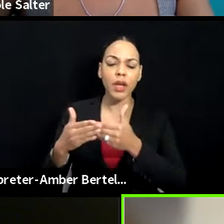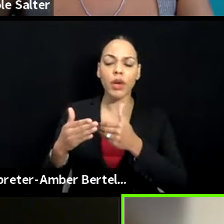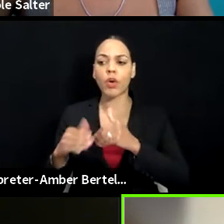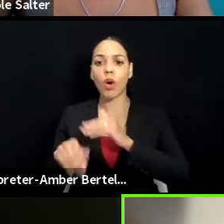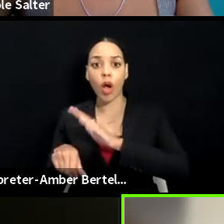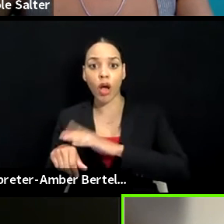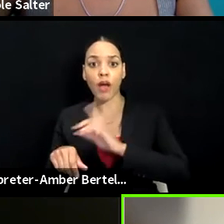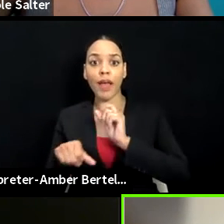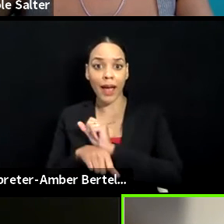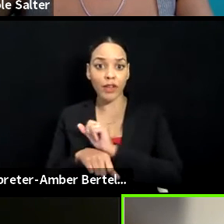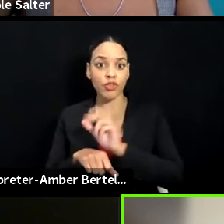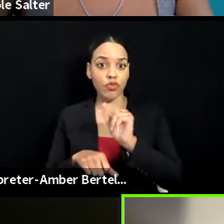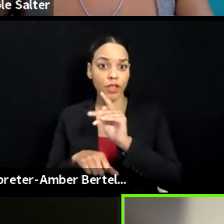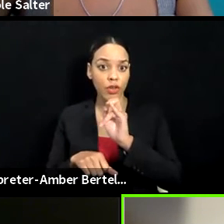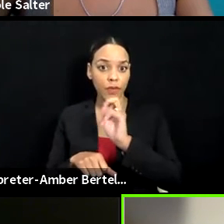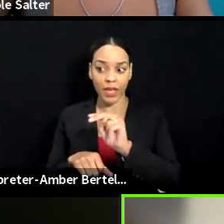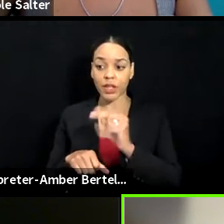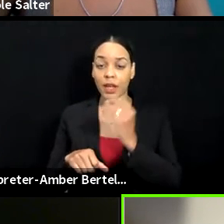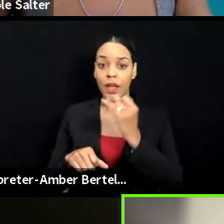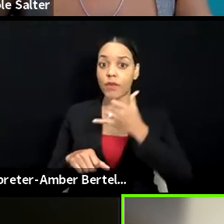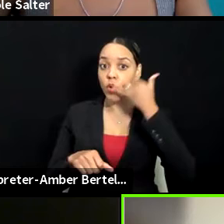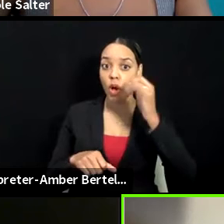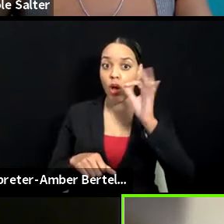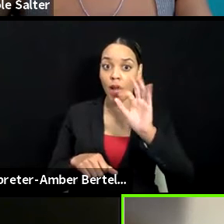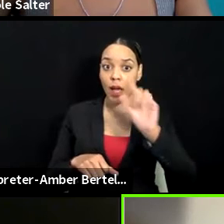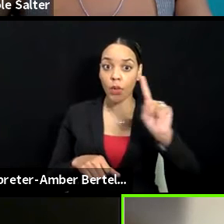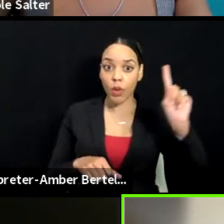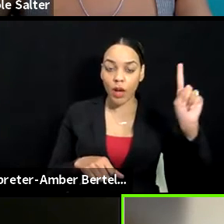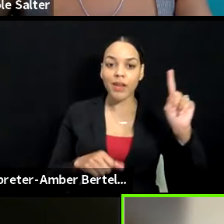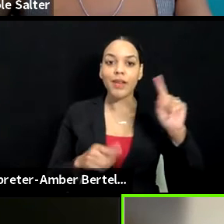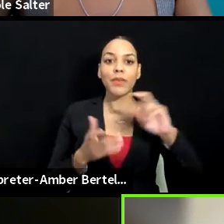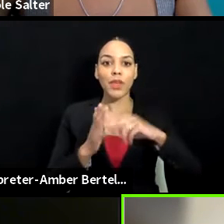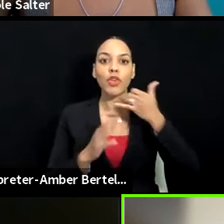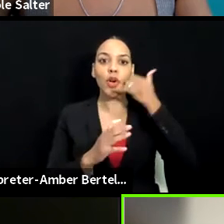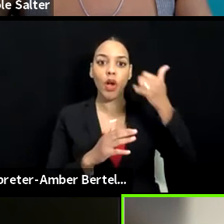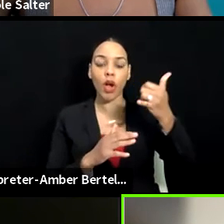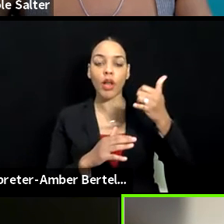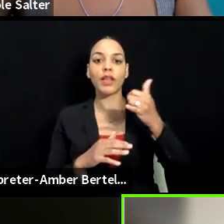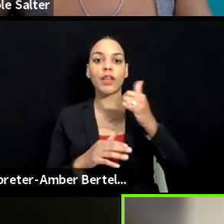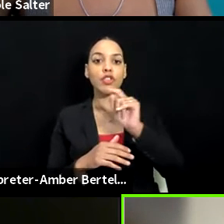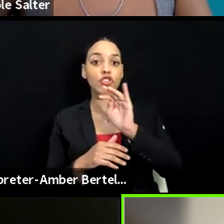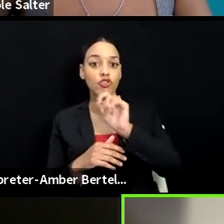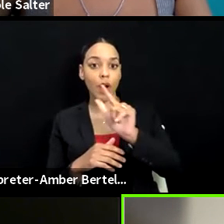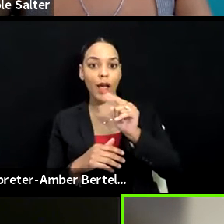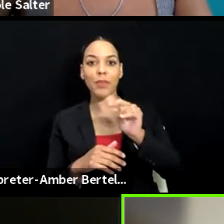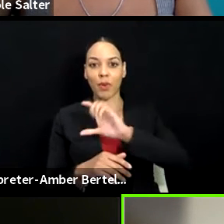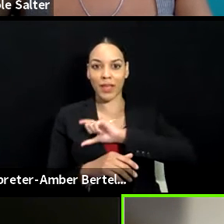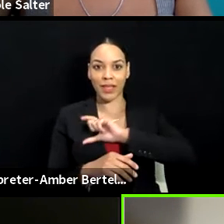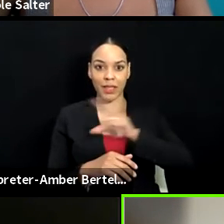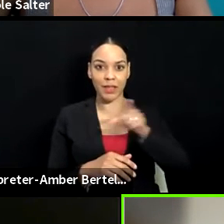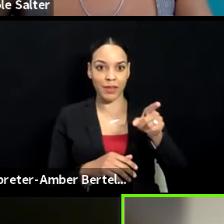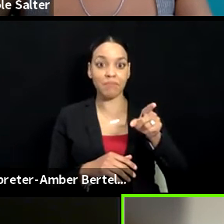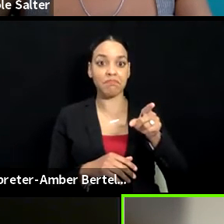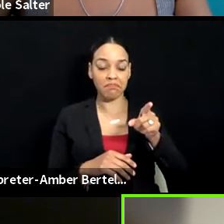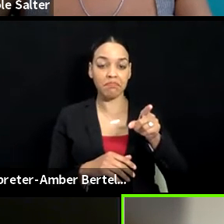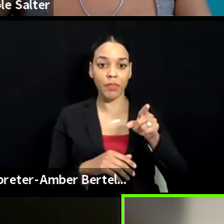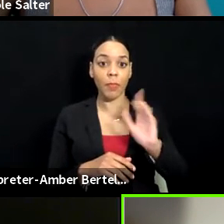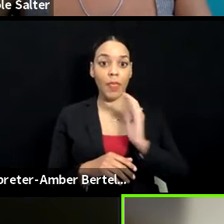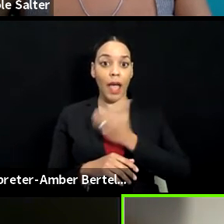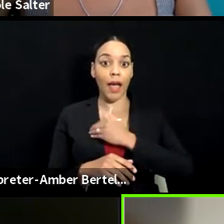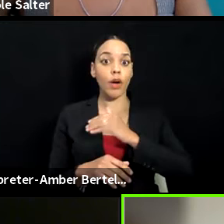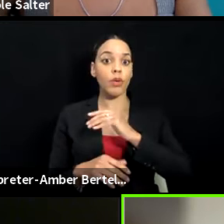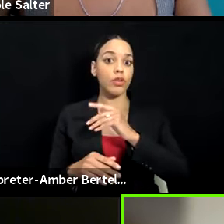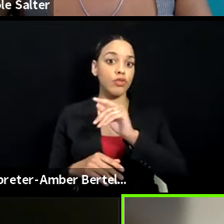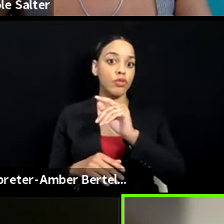reservation and you call 911, oftentimes you're calling a tribal law enforcement 911. Our tribal law enforcement, we respond